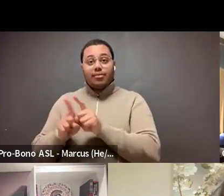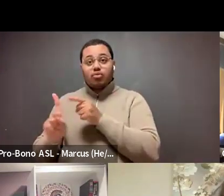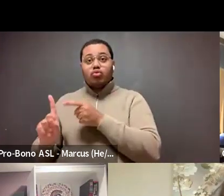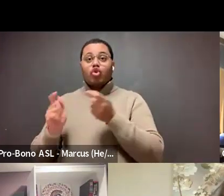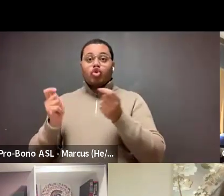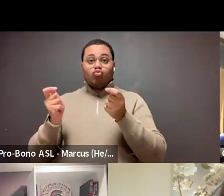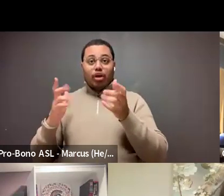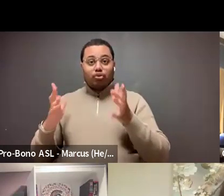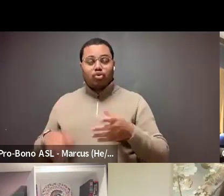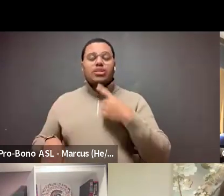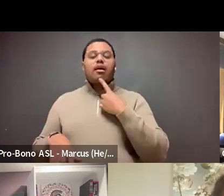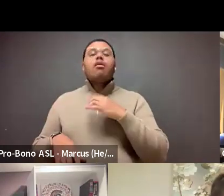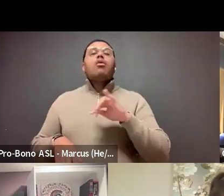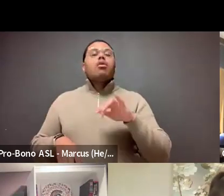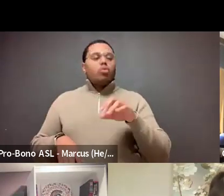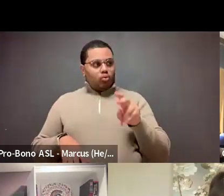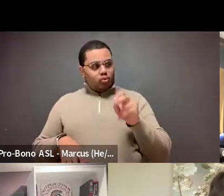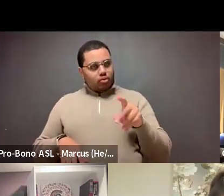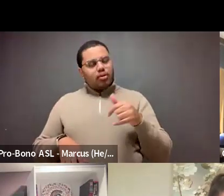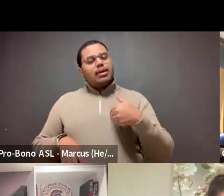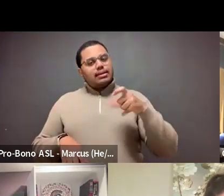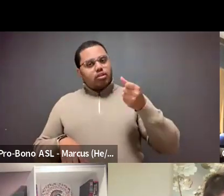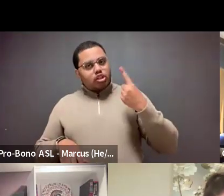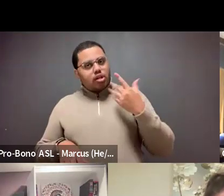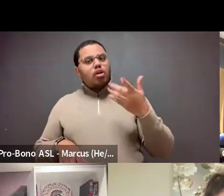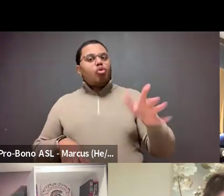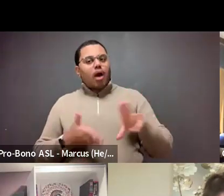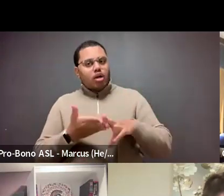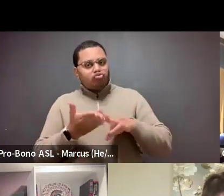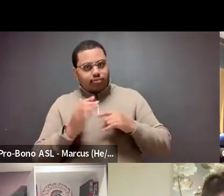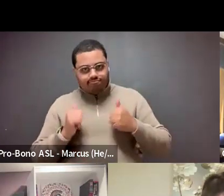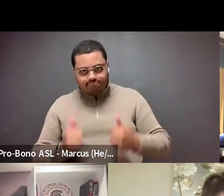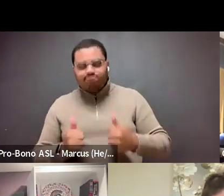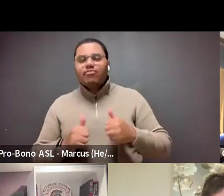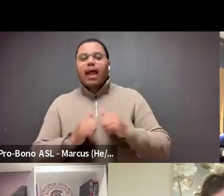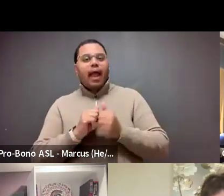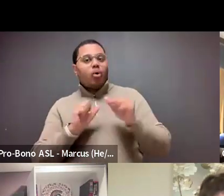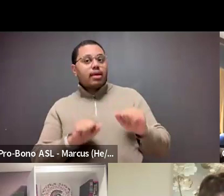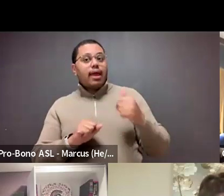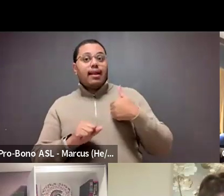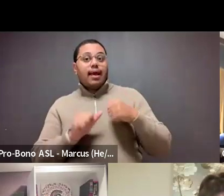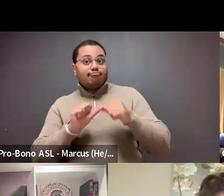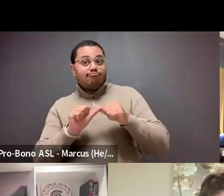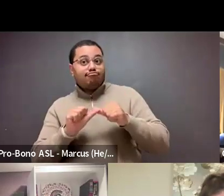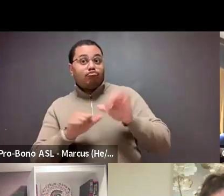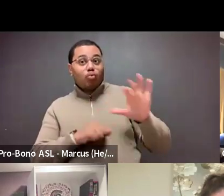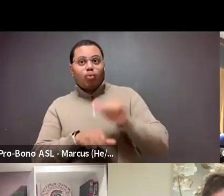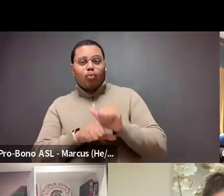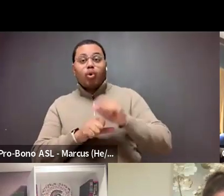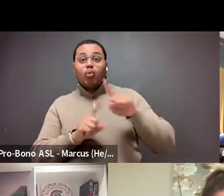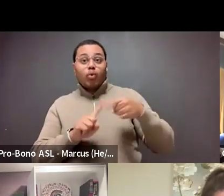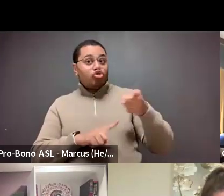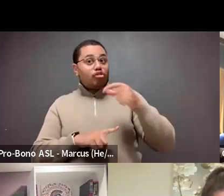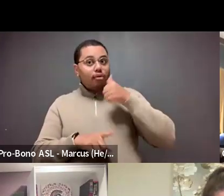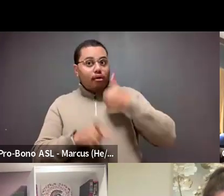to say, all right, okay, let me understand. So this is what's in your contract. Great. How can I carry on the work when you're not in the room? What are the things that I can do?